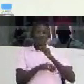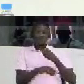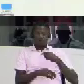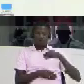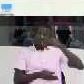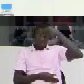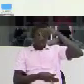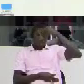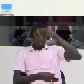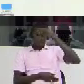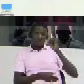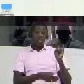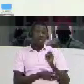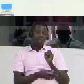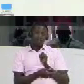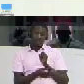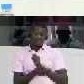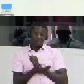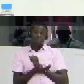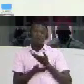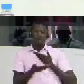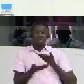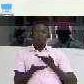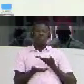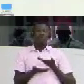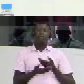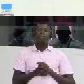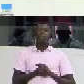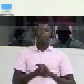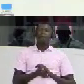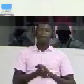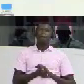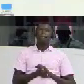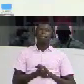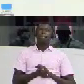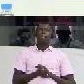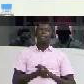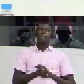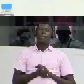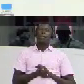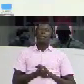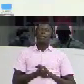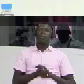is that I did not learn English, but I learned Arabic.